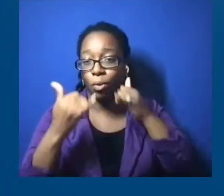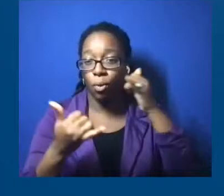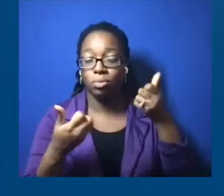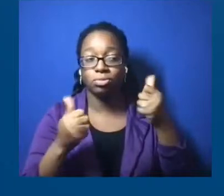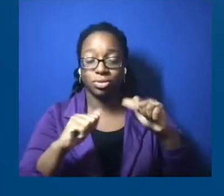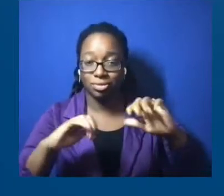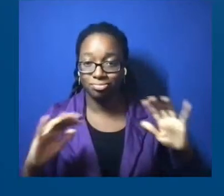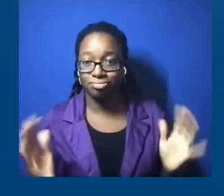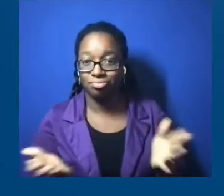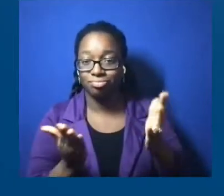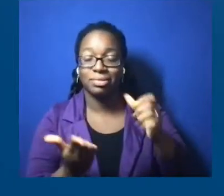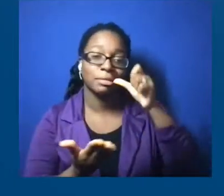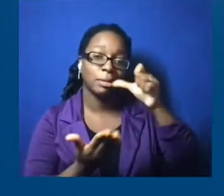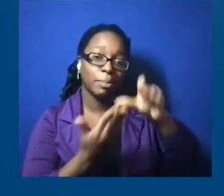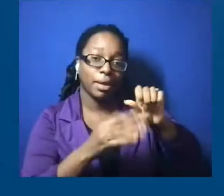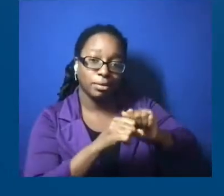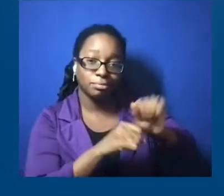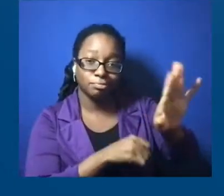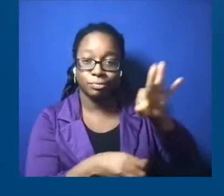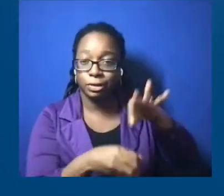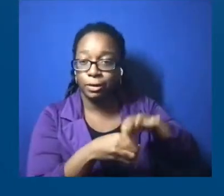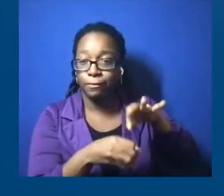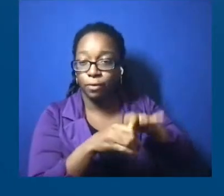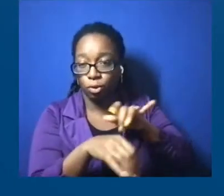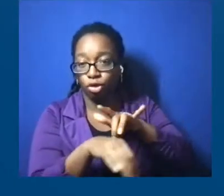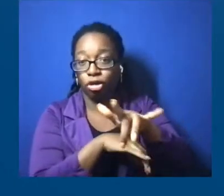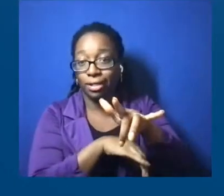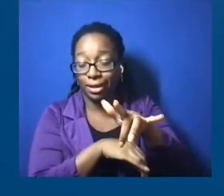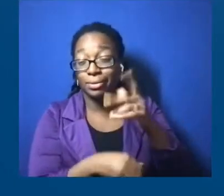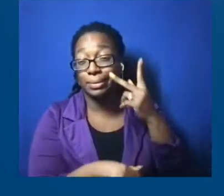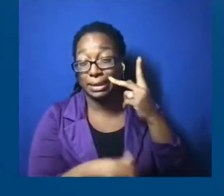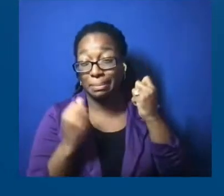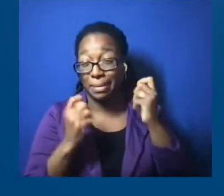their ballot and vote early. Big numbers.